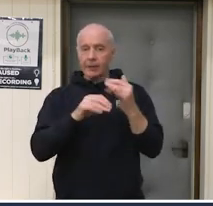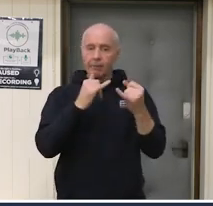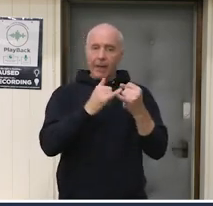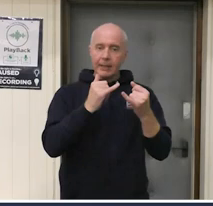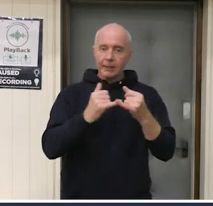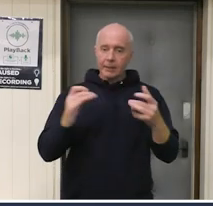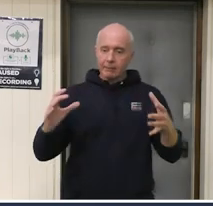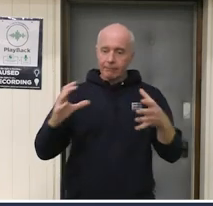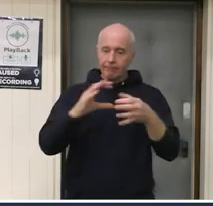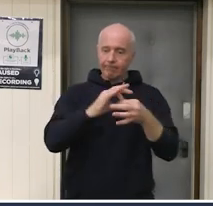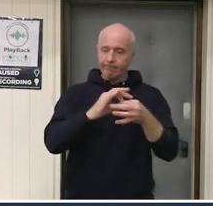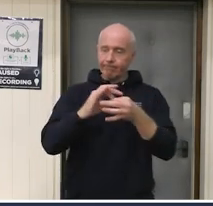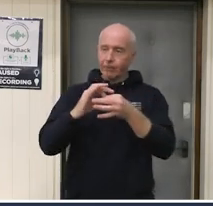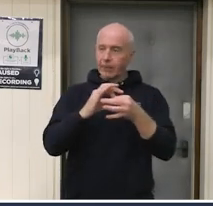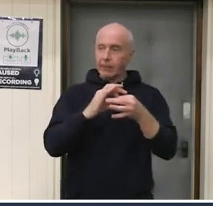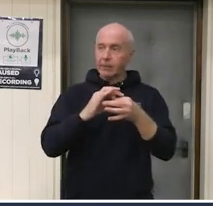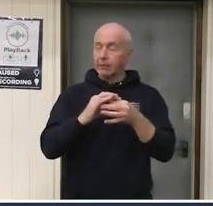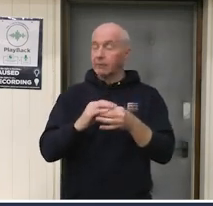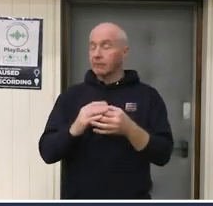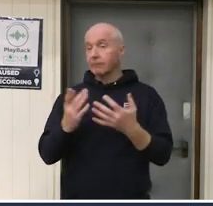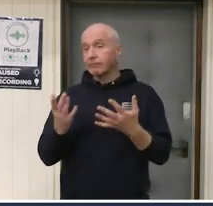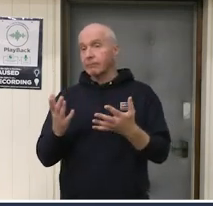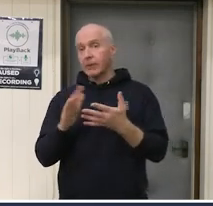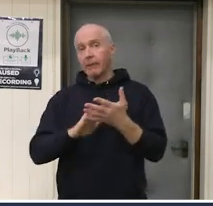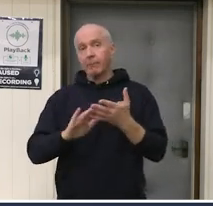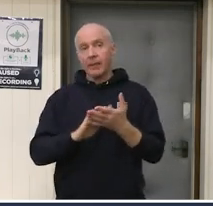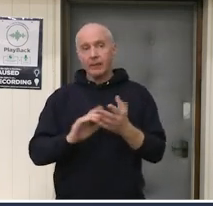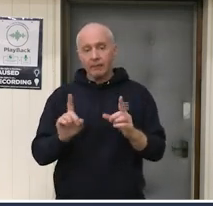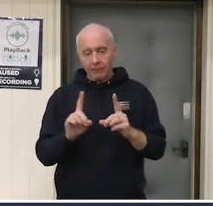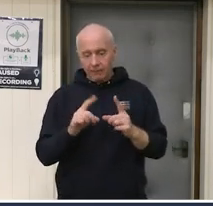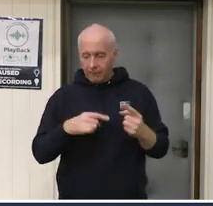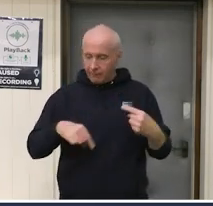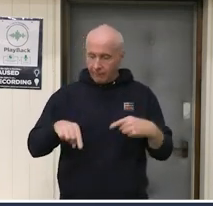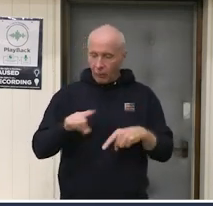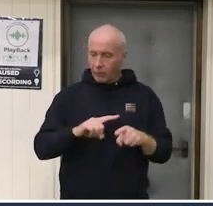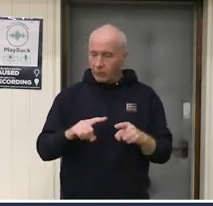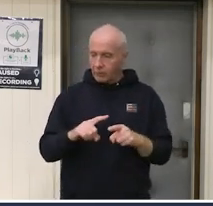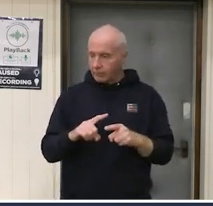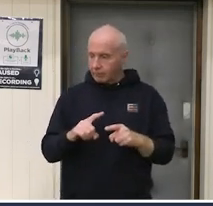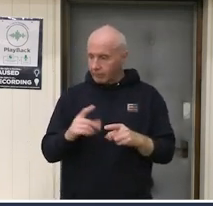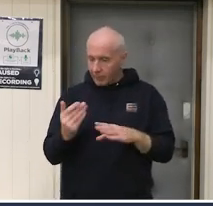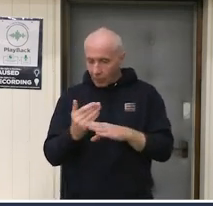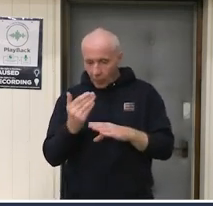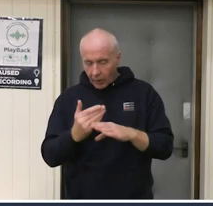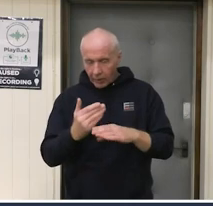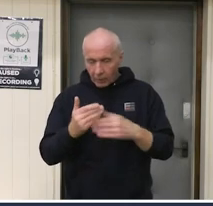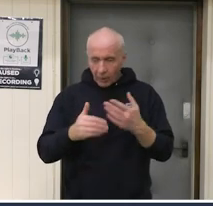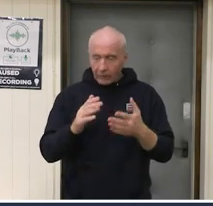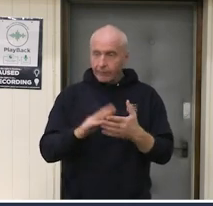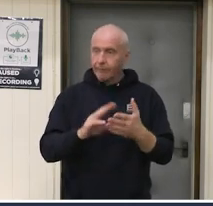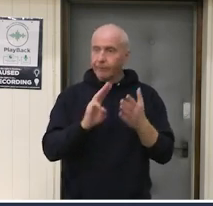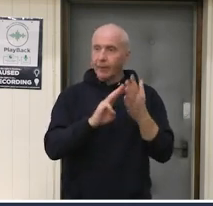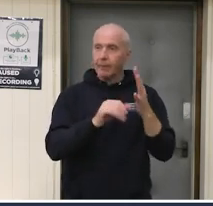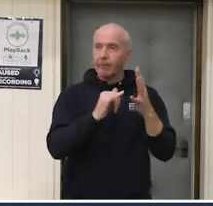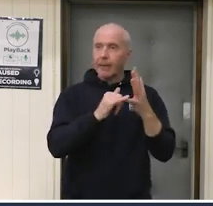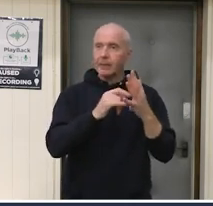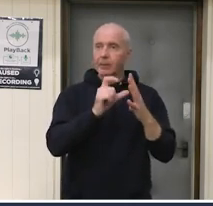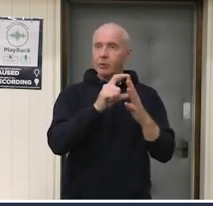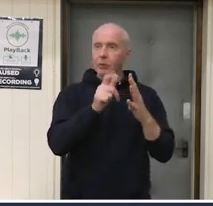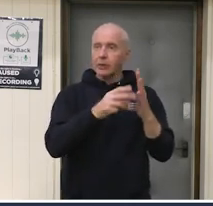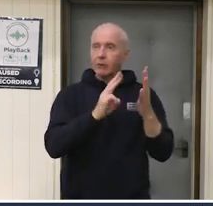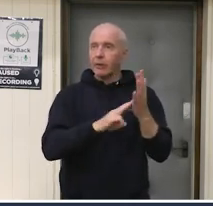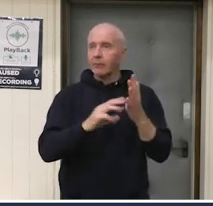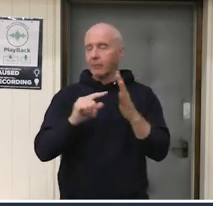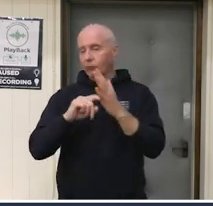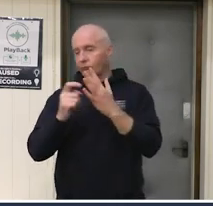all right? So what does that mean in practical reality? So if we take the mass of deuterium and we take the mass of tritium, add